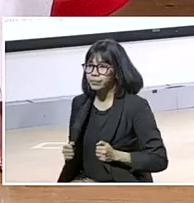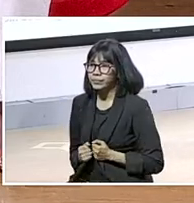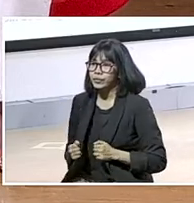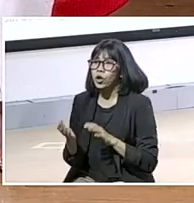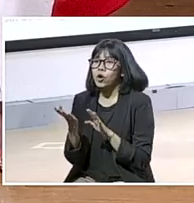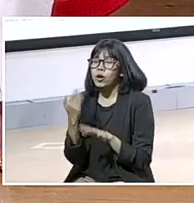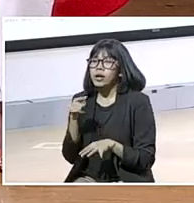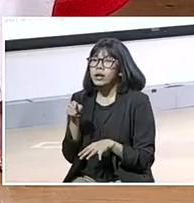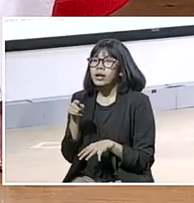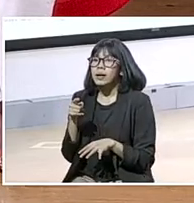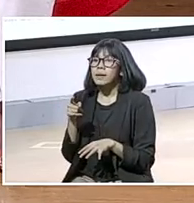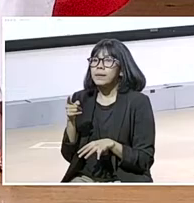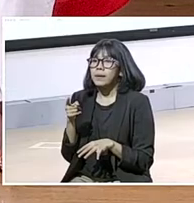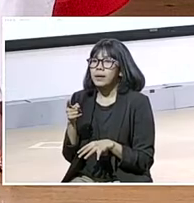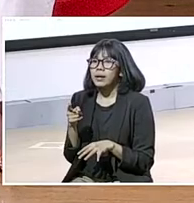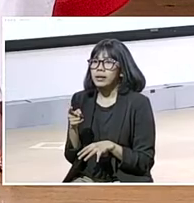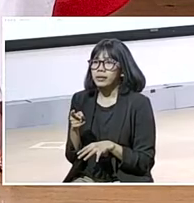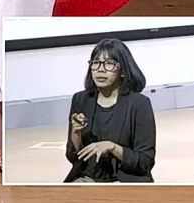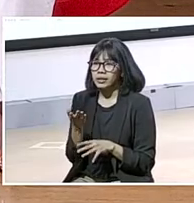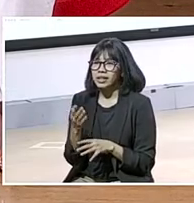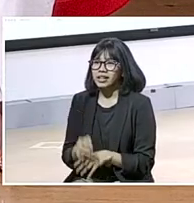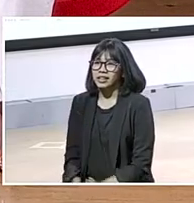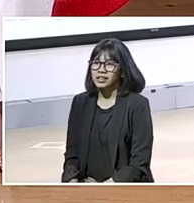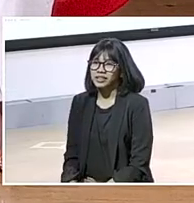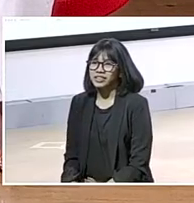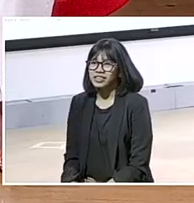So the question is, yeah.